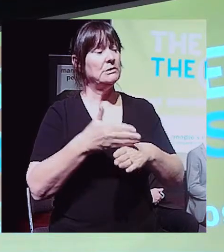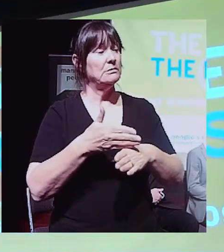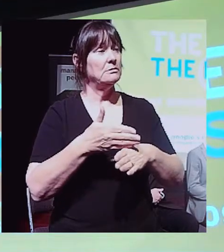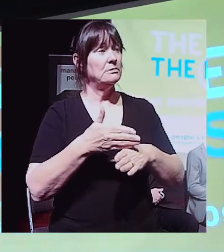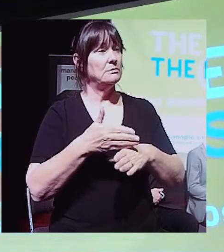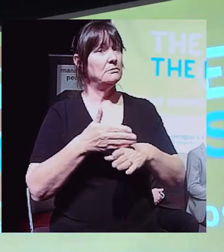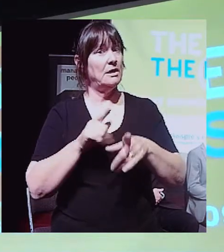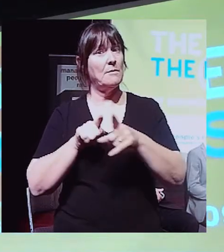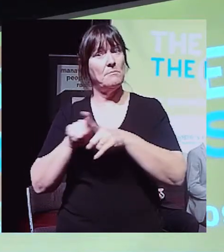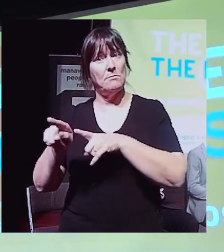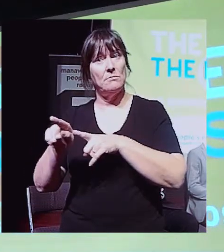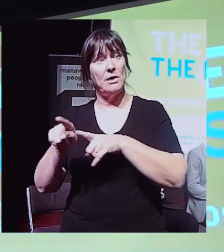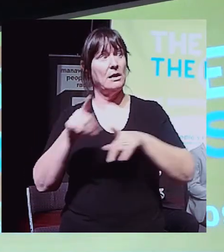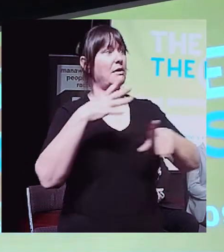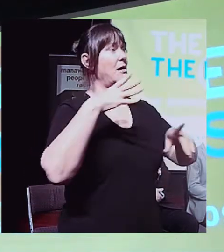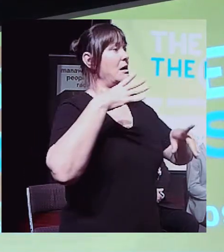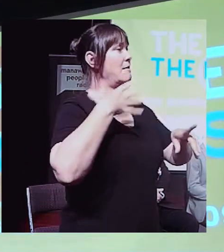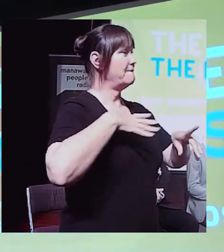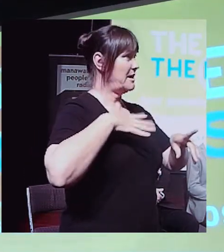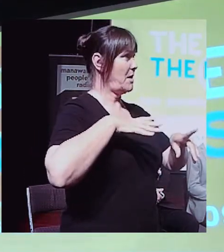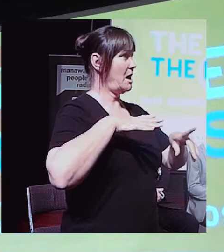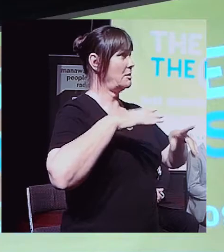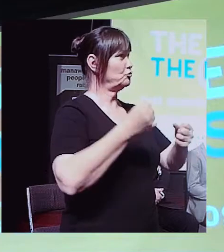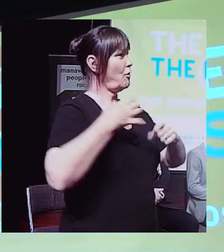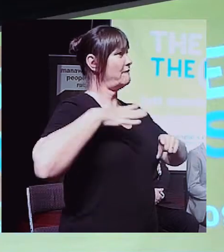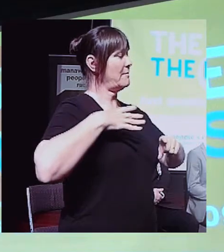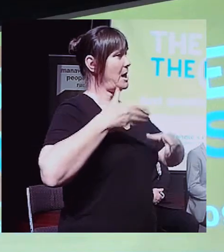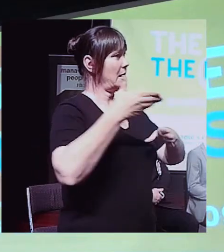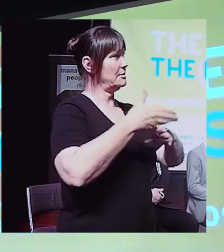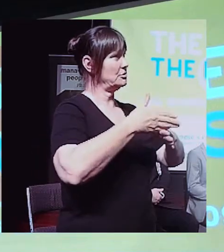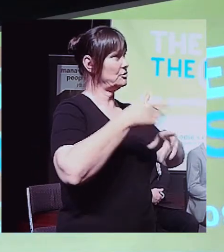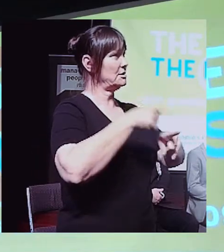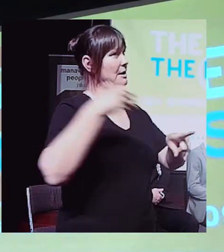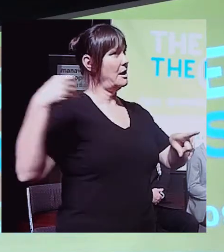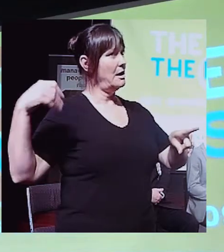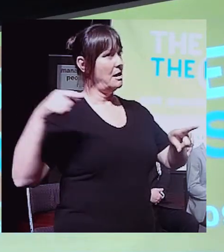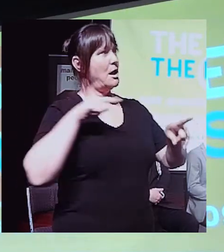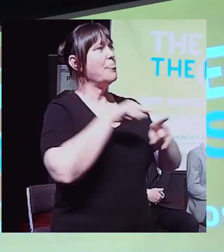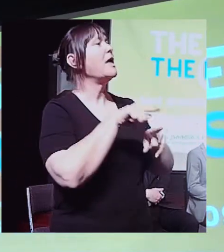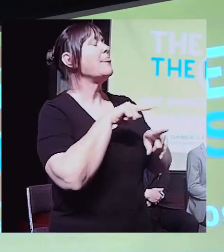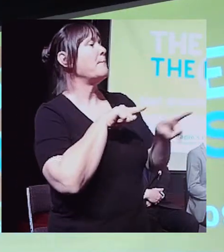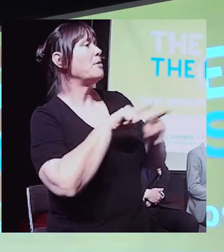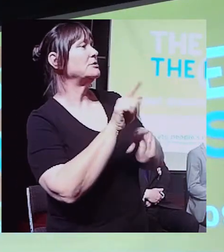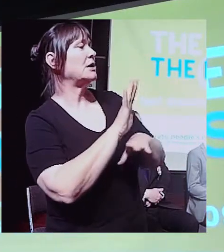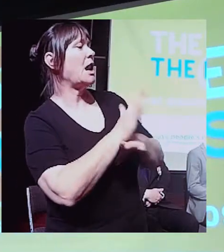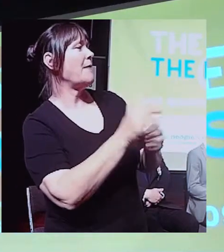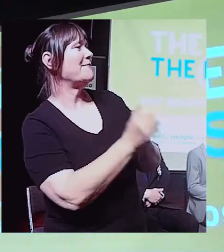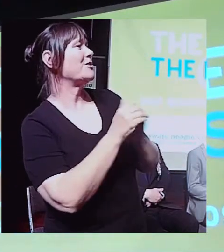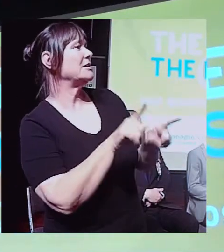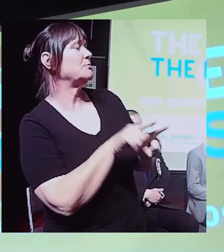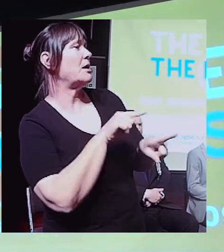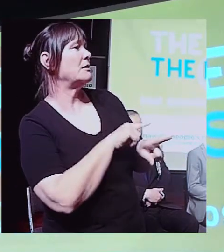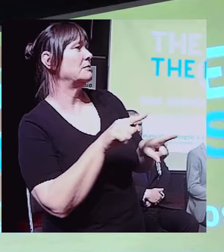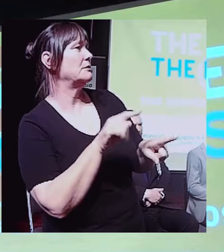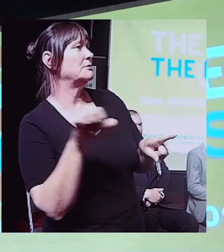are female-dominated industries, these are the industries which are the most climate friendly as well. And so, yes,